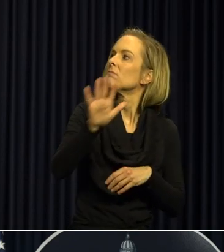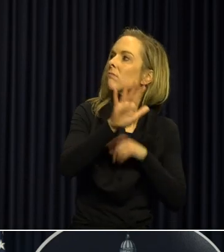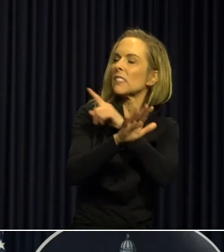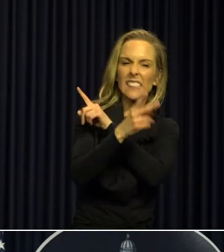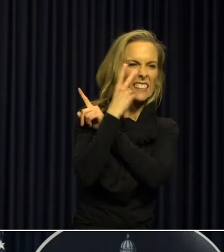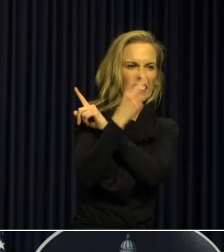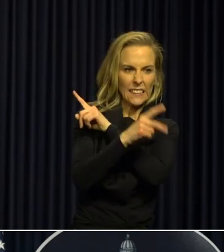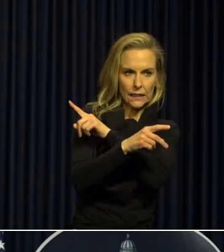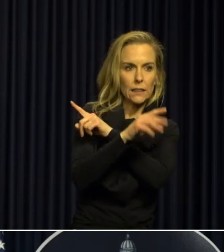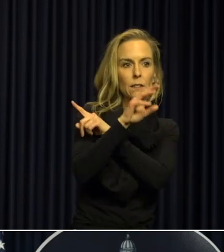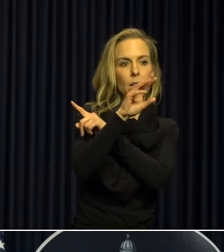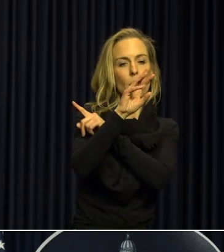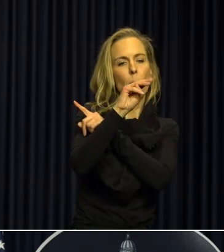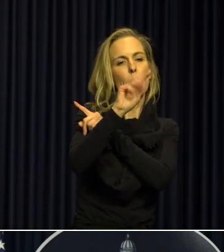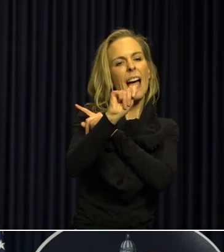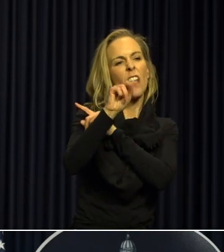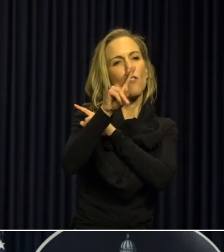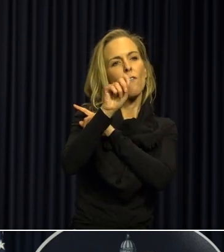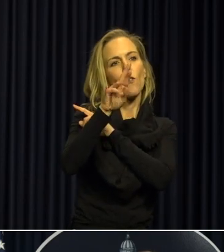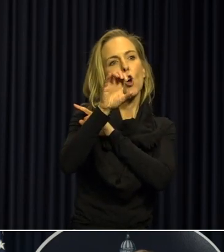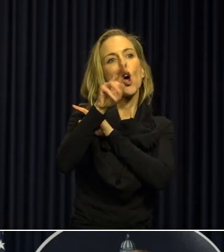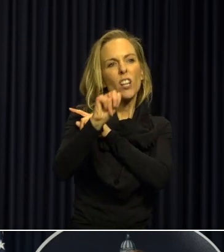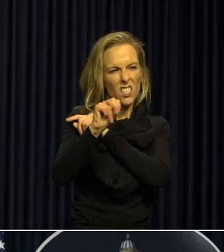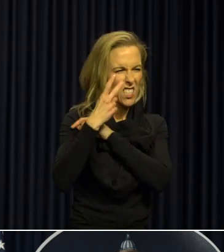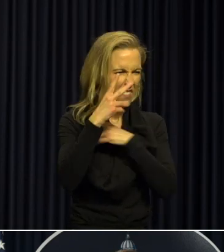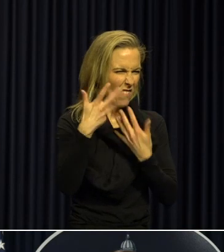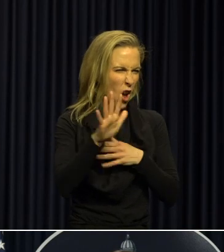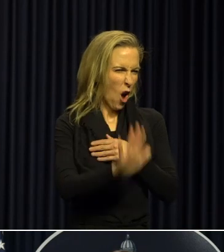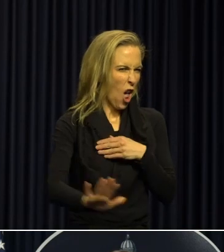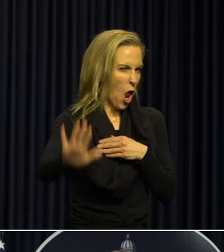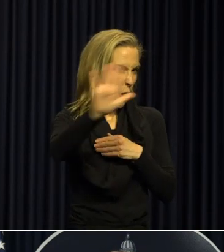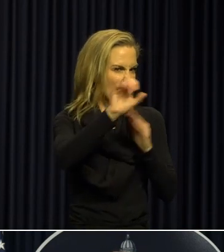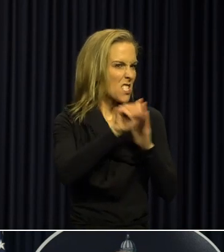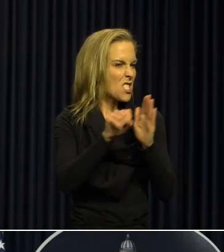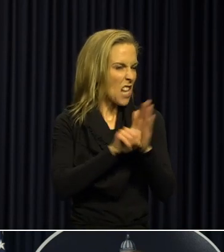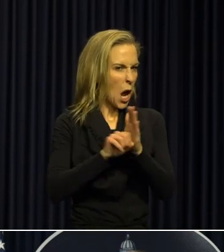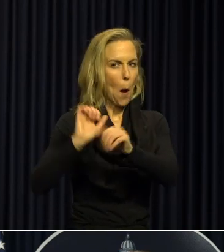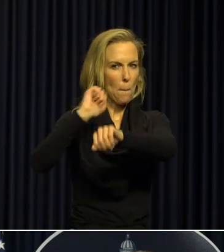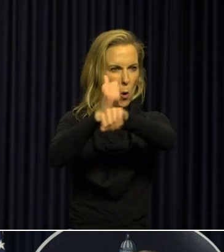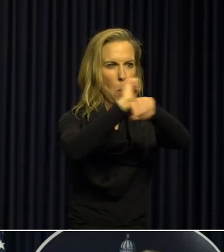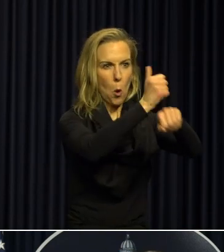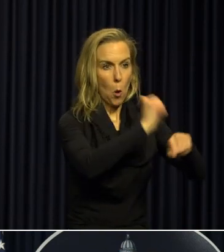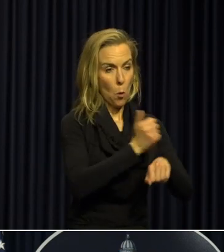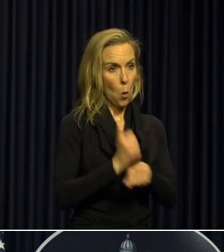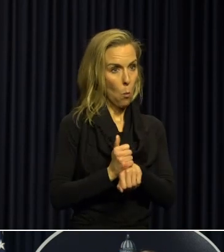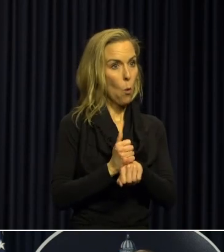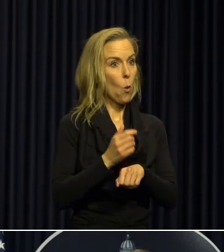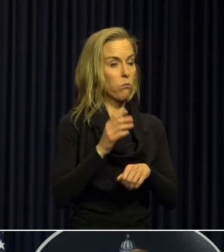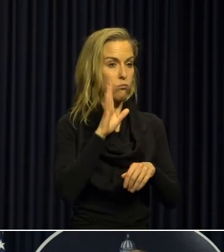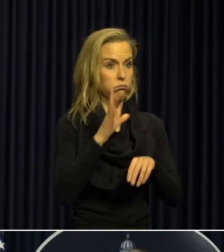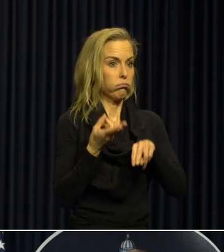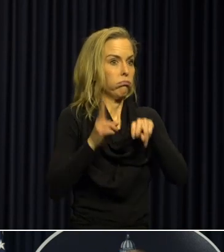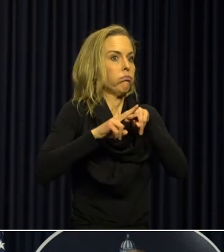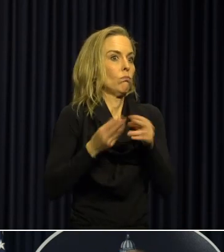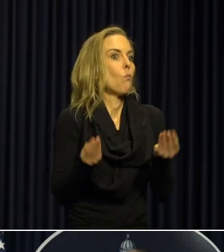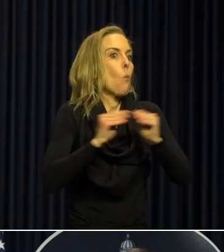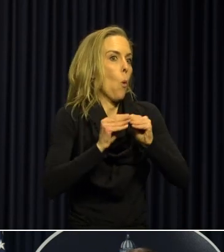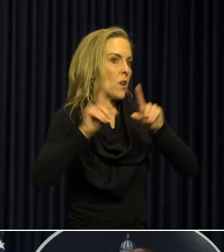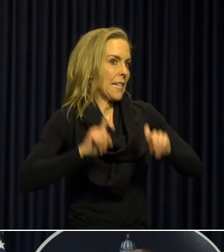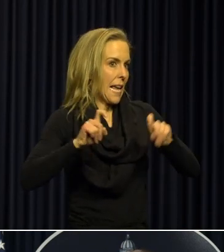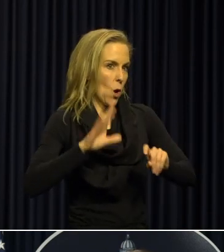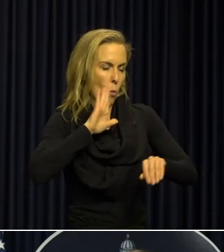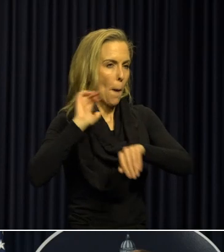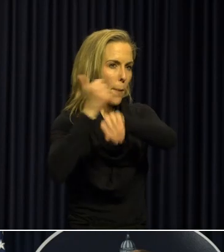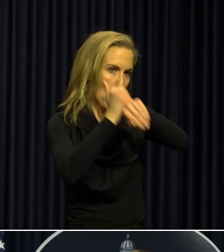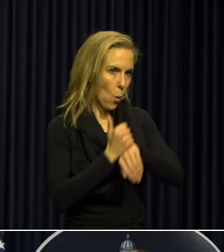Mount Vernon. So all over the state, and we believe we're going to be able to add to this. This is the direction we need to be